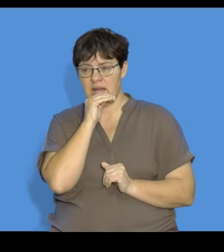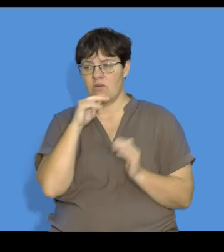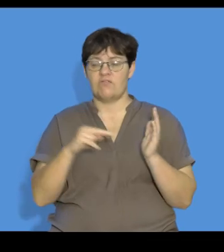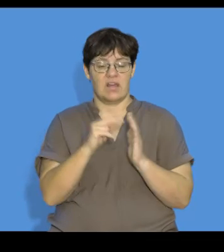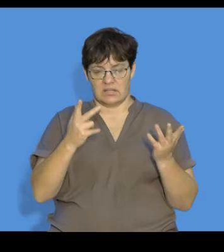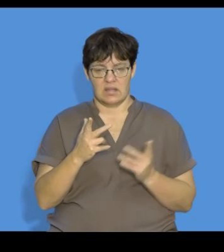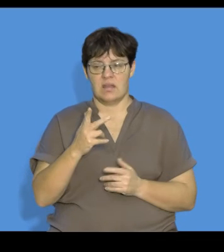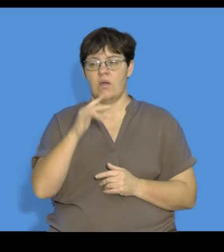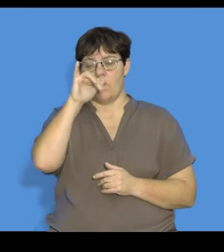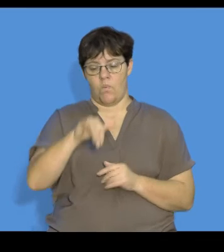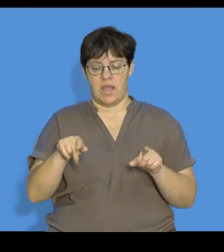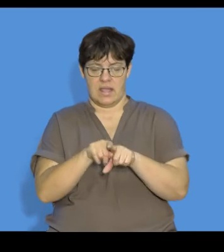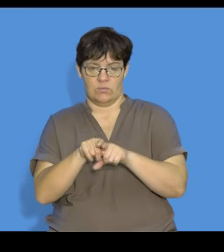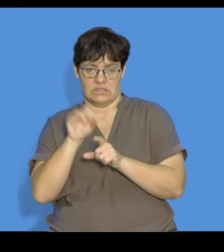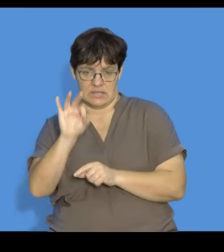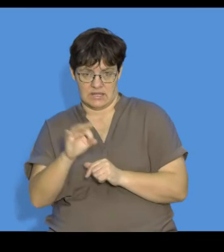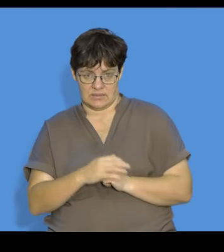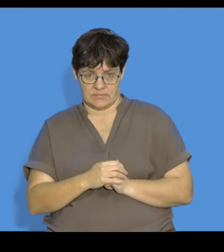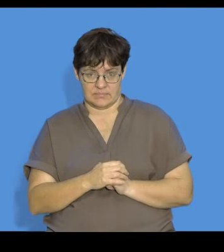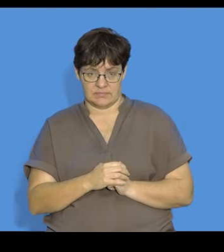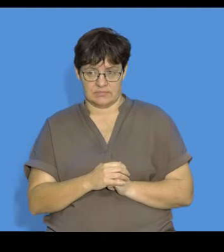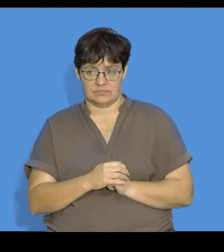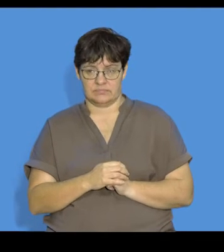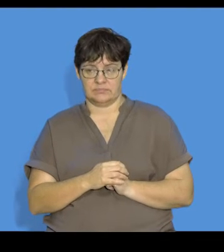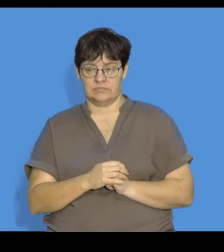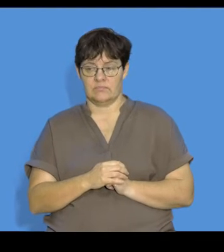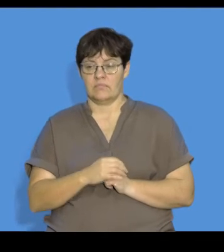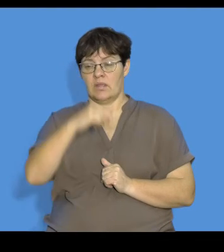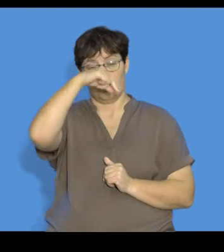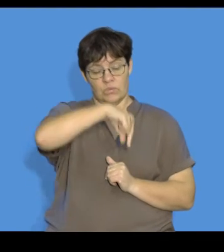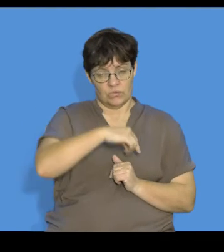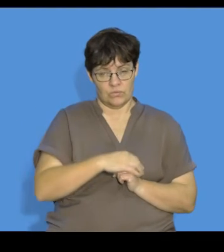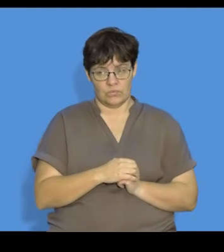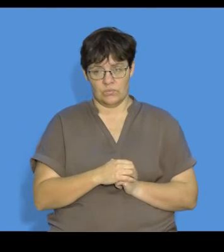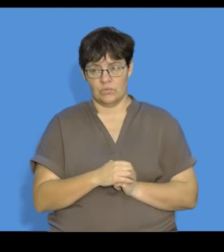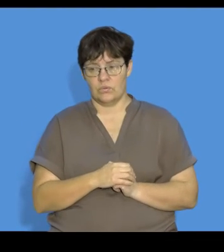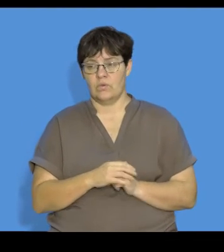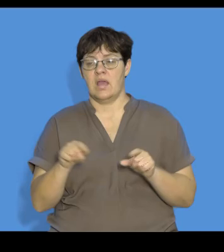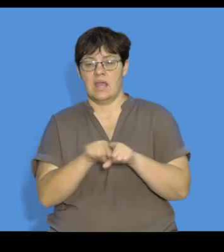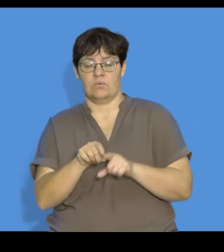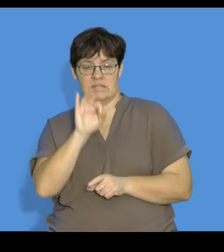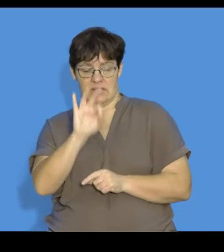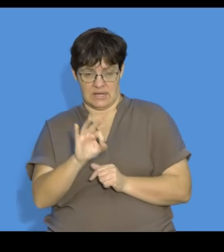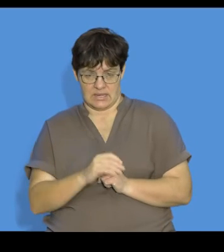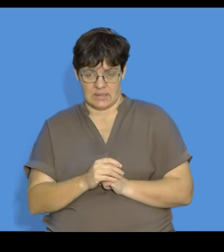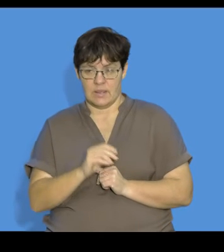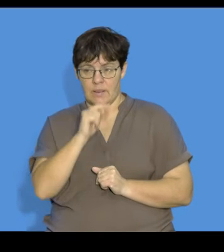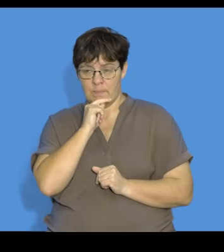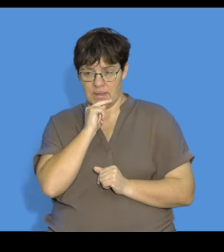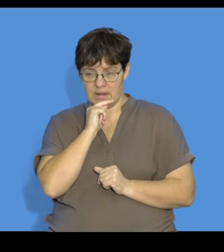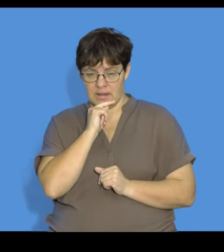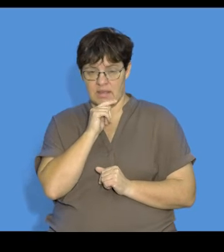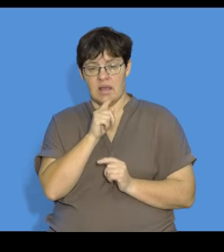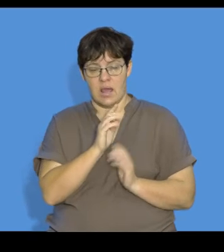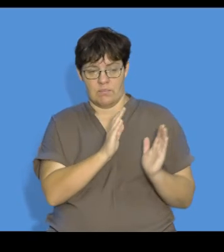graph is reflected in the equation y is equals to 3. And then q is equals to 3.